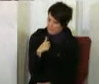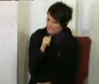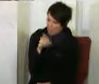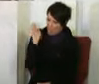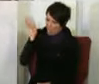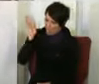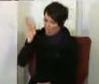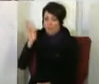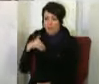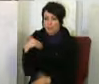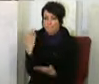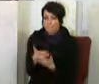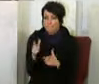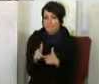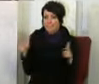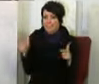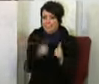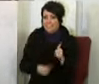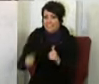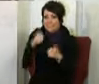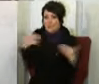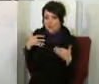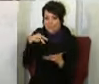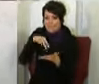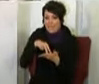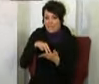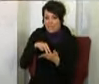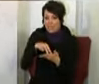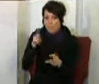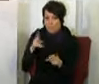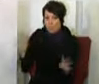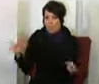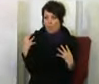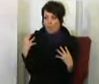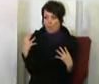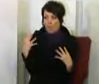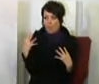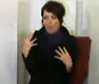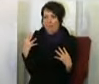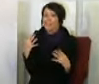In fact, one of my biggest fears is standing up here in front of people. And